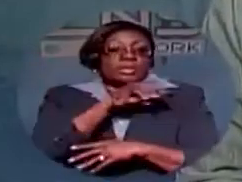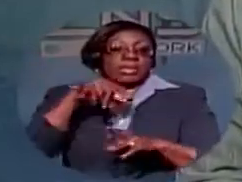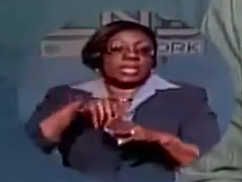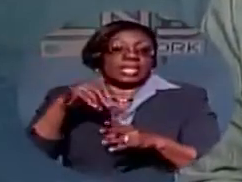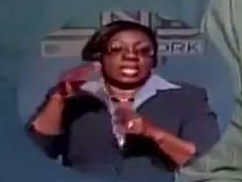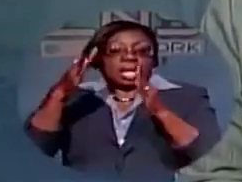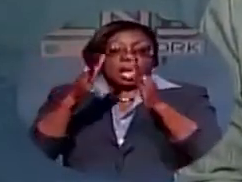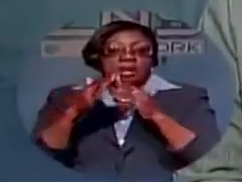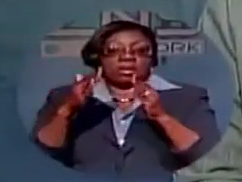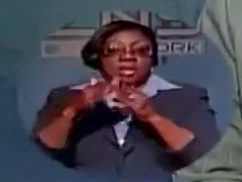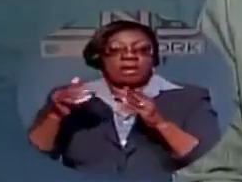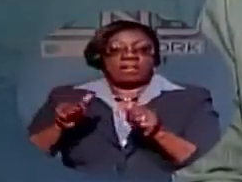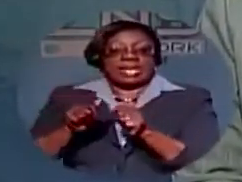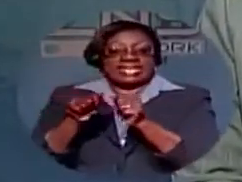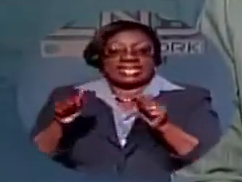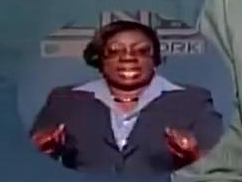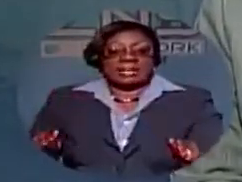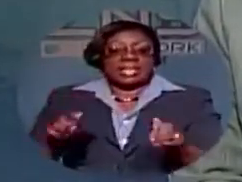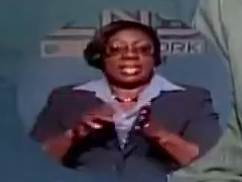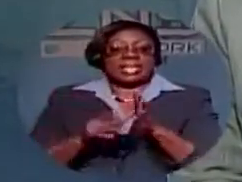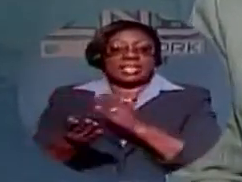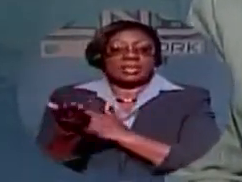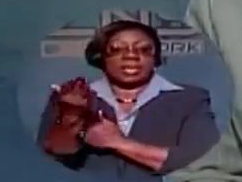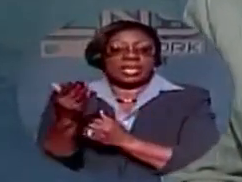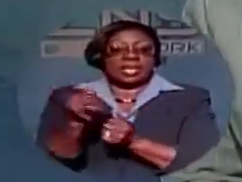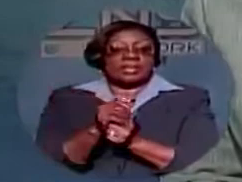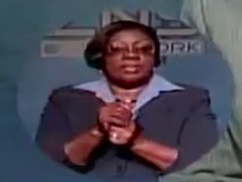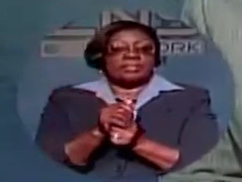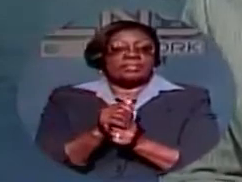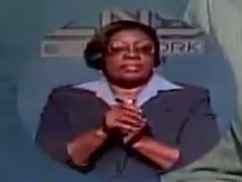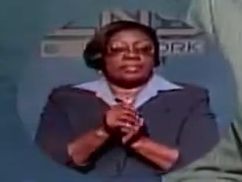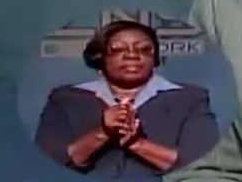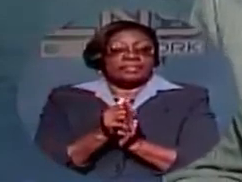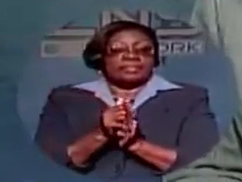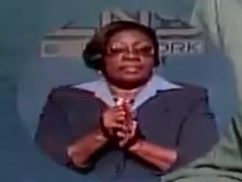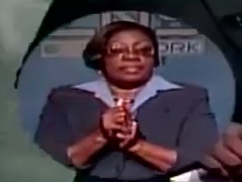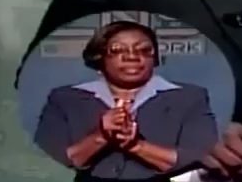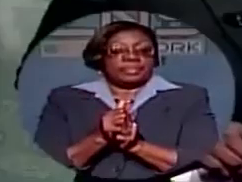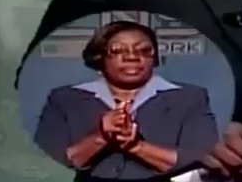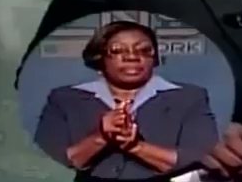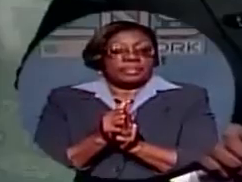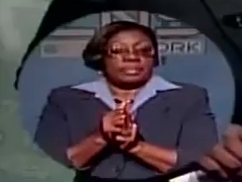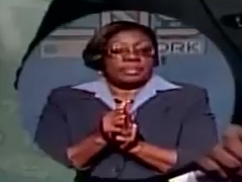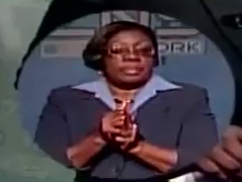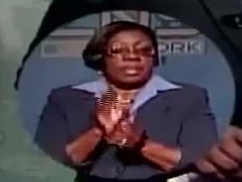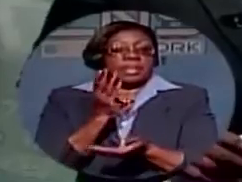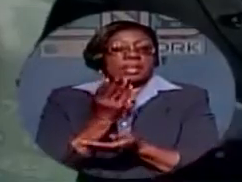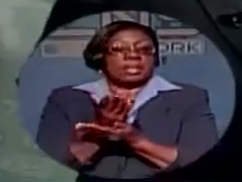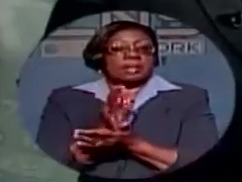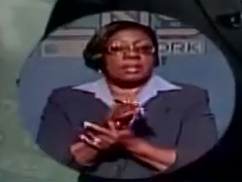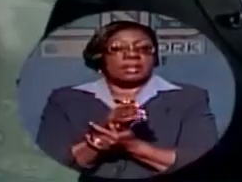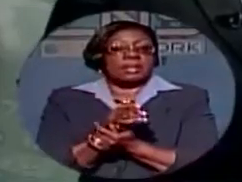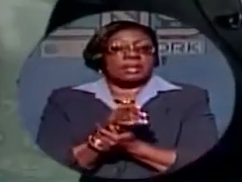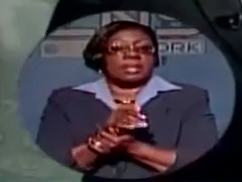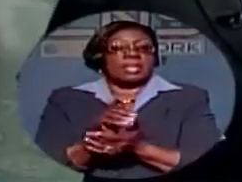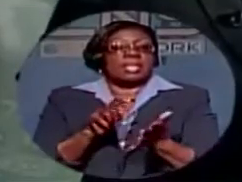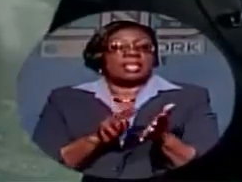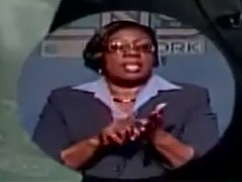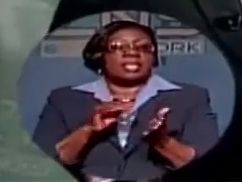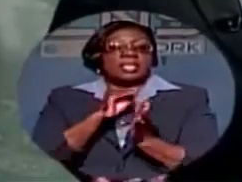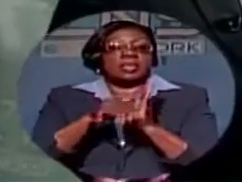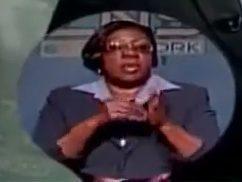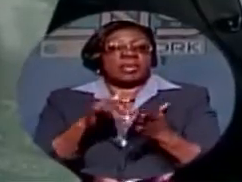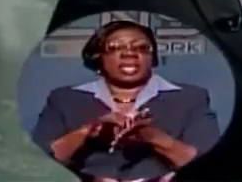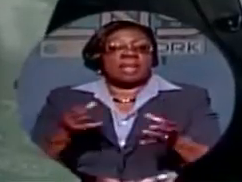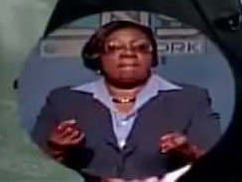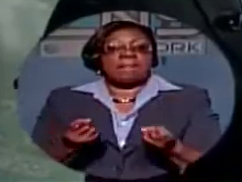marshal made the announcement. He joins me live in studio with what happened today. Good evening to you, Clint. Good evening, Keisha. Of course, this is the moment many people